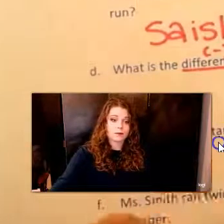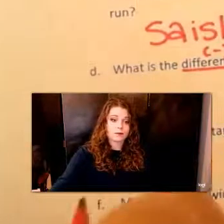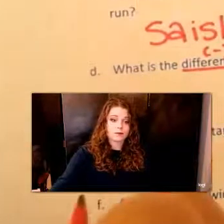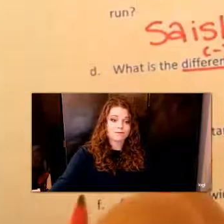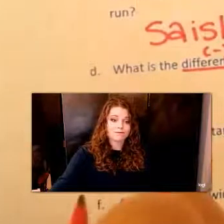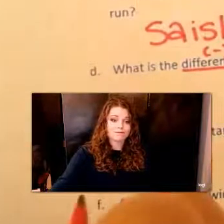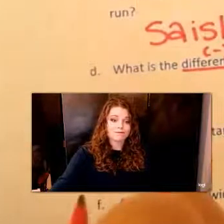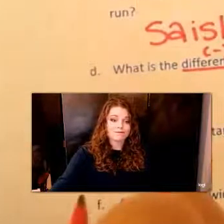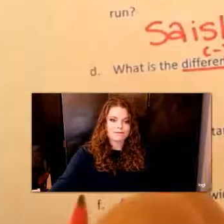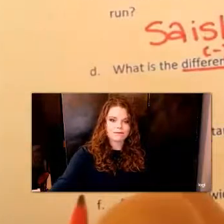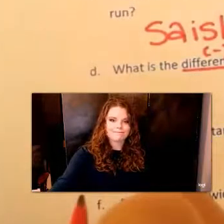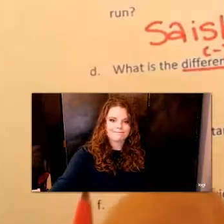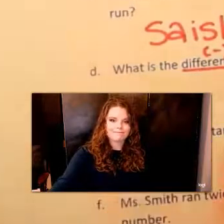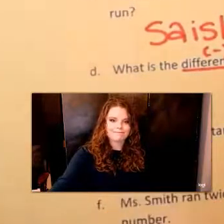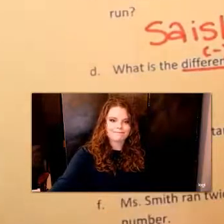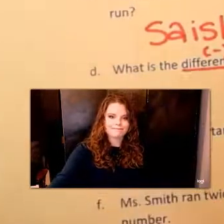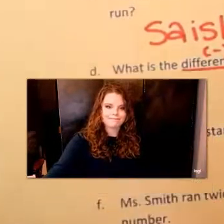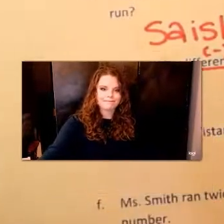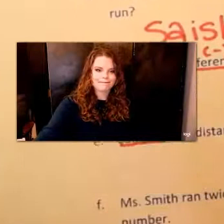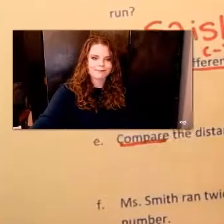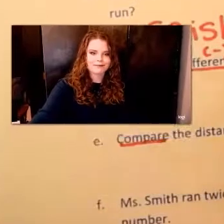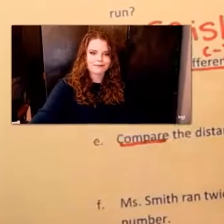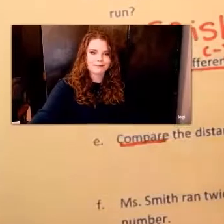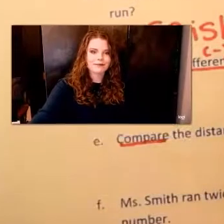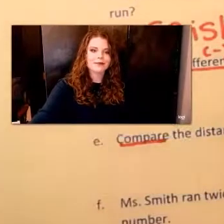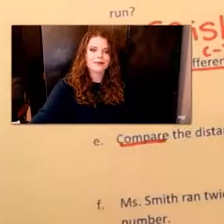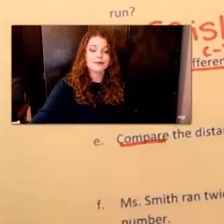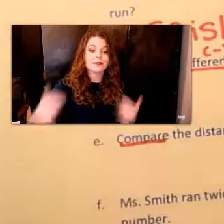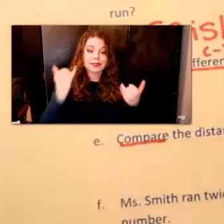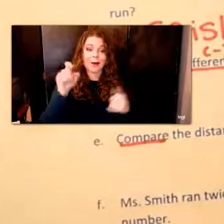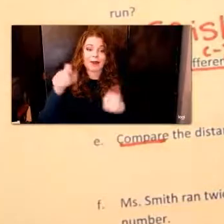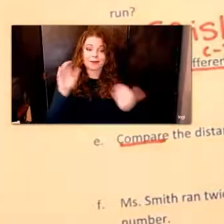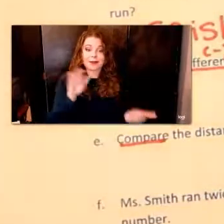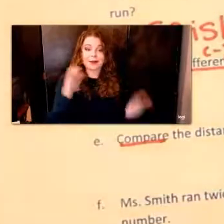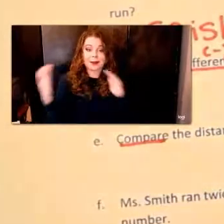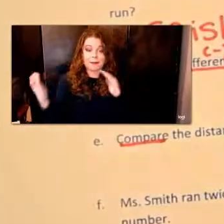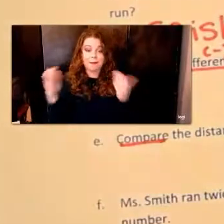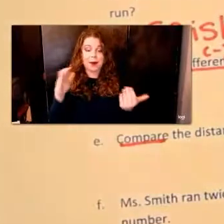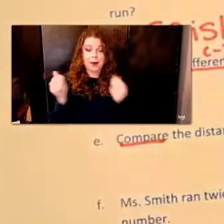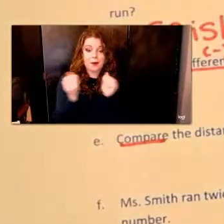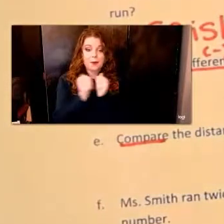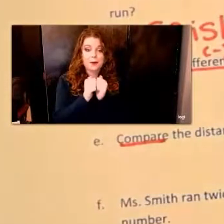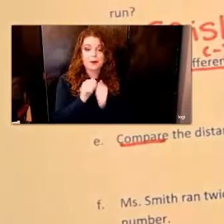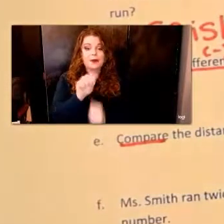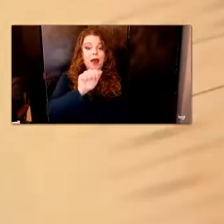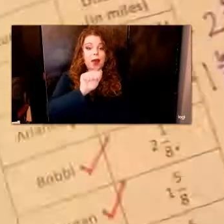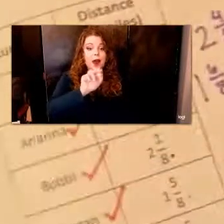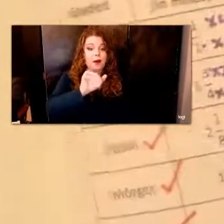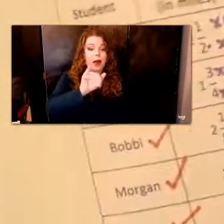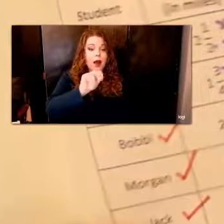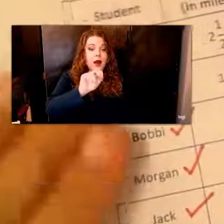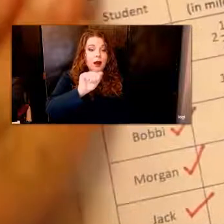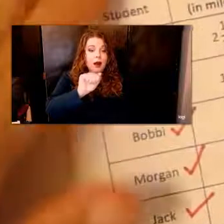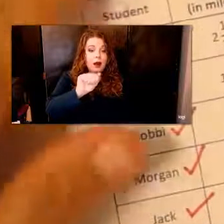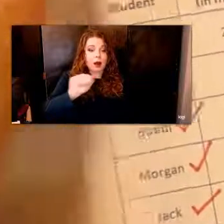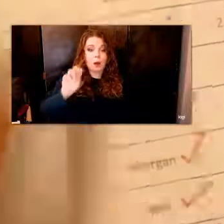the distances run by Ariana and Morgan using greater than, less than, or equal to.